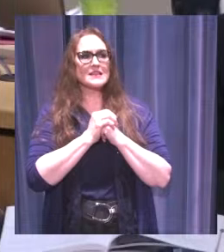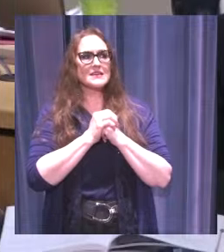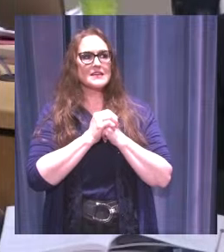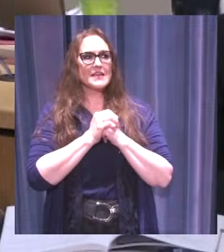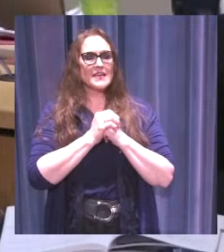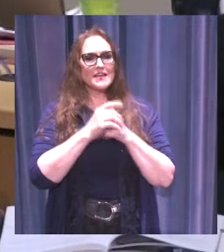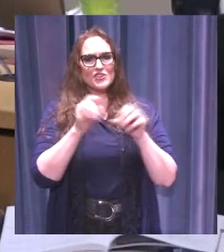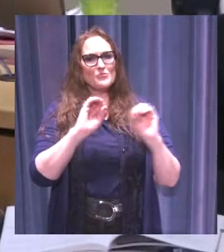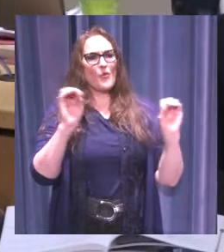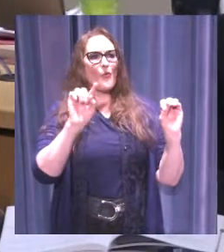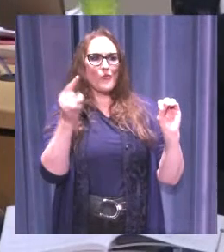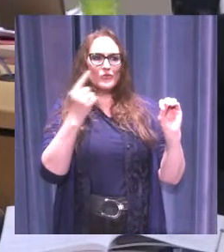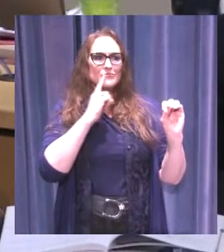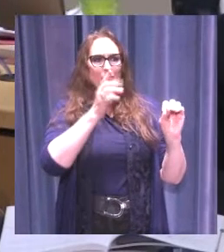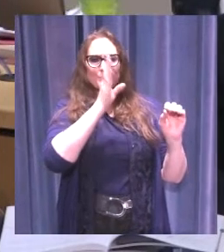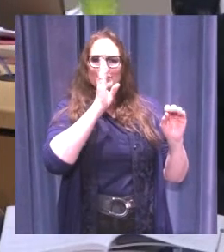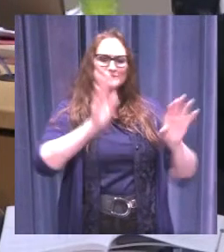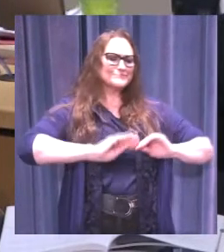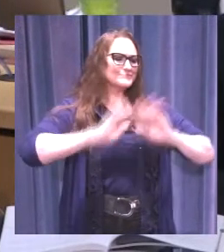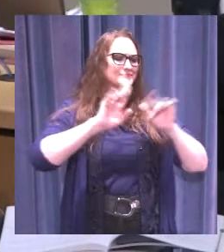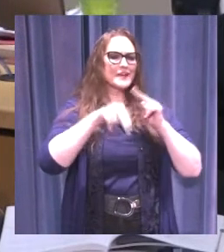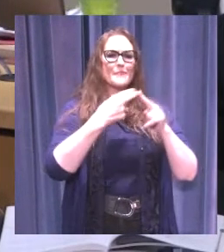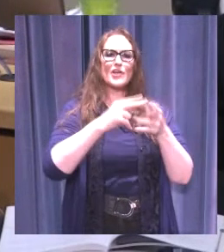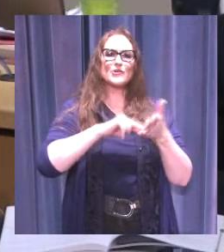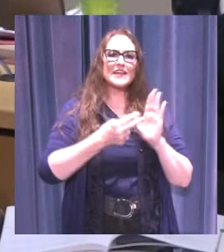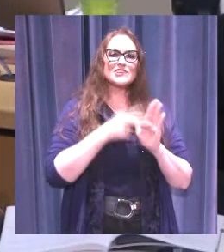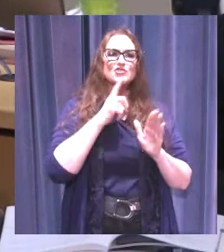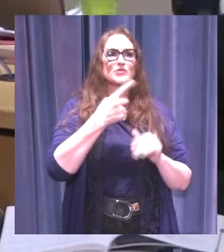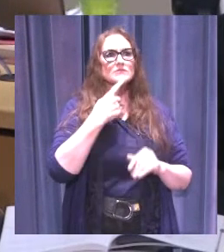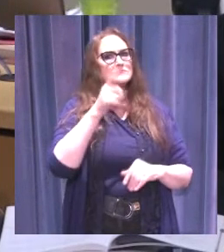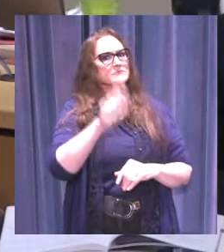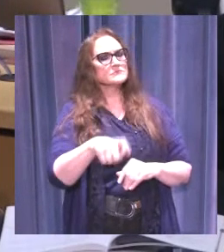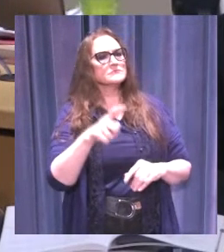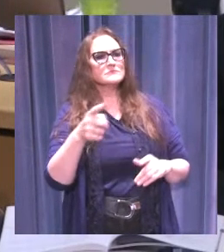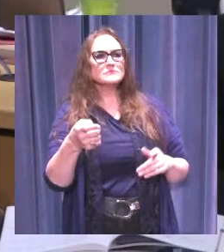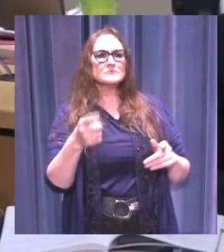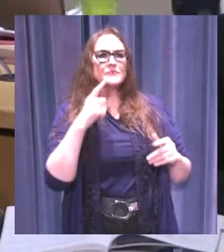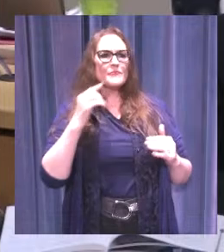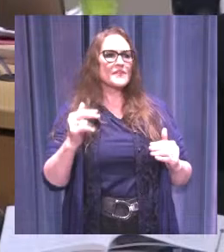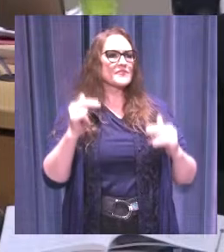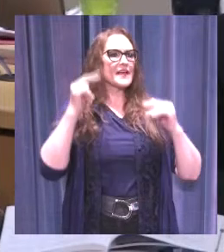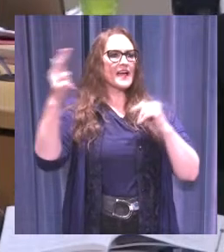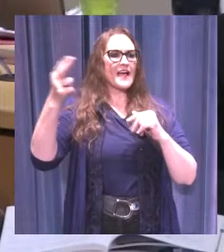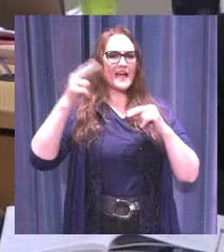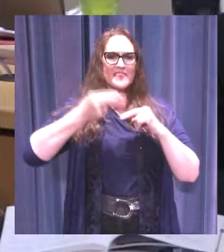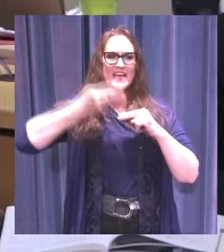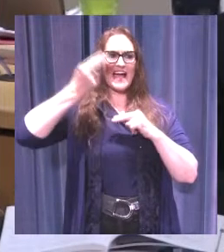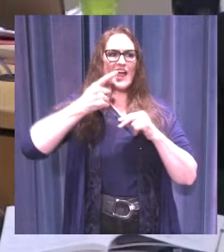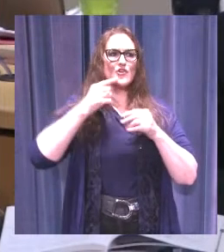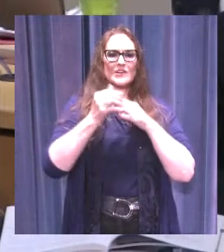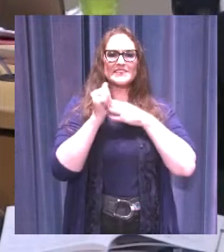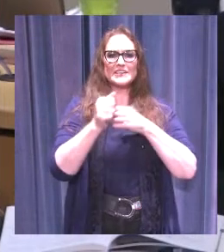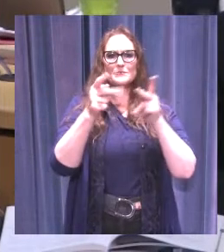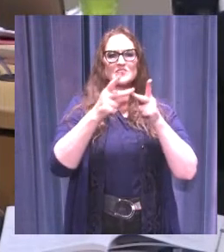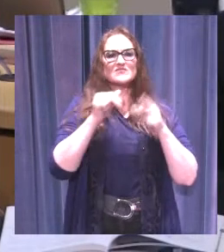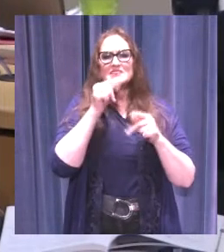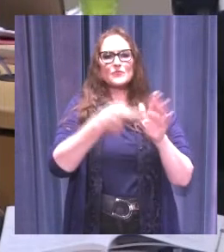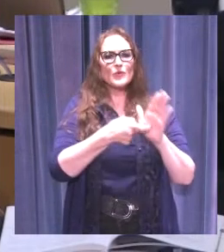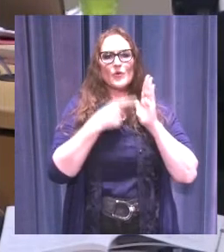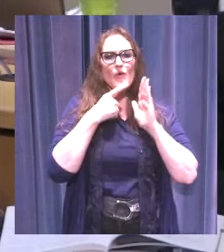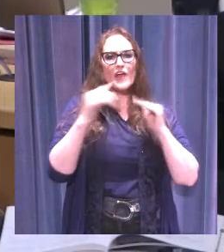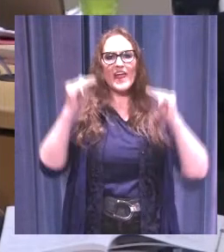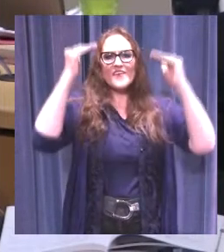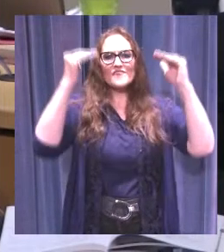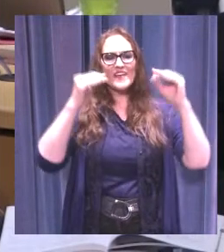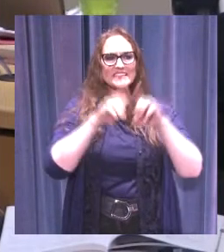You have been nothing but blatant about your intentions. You insisted that the higher leadership position of the college not require an advanced degree.